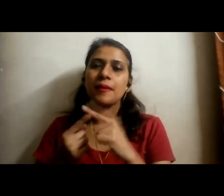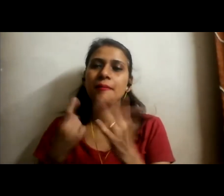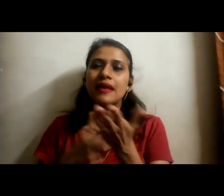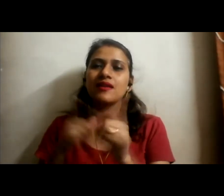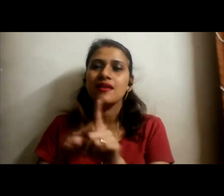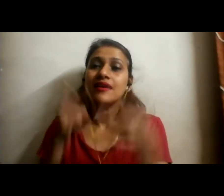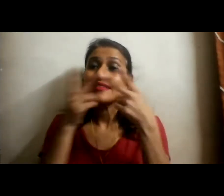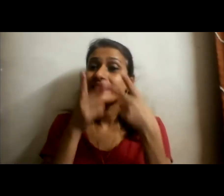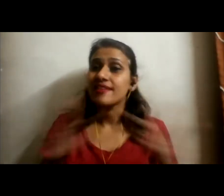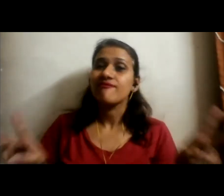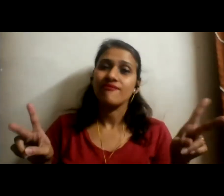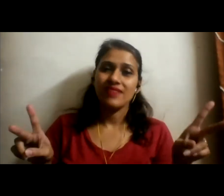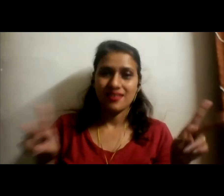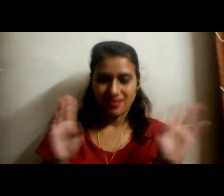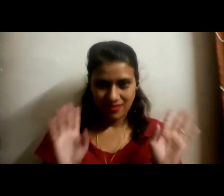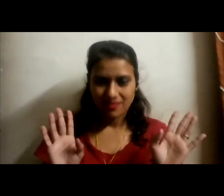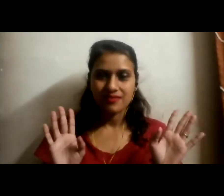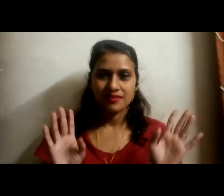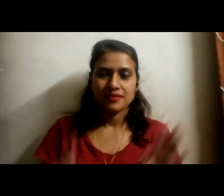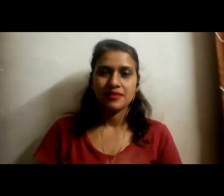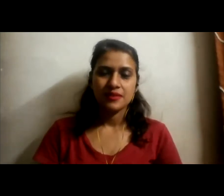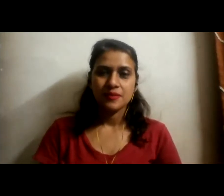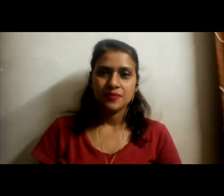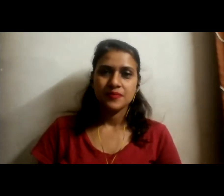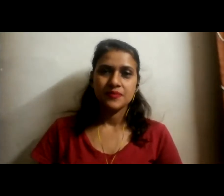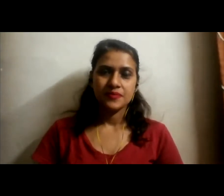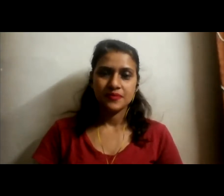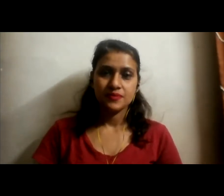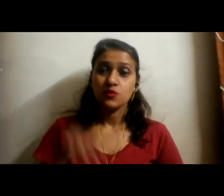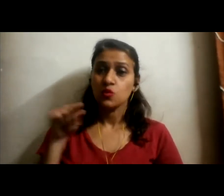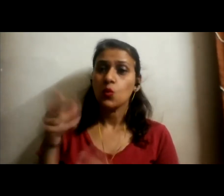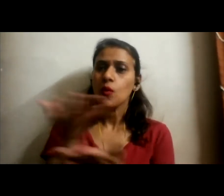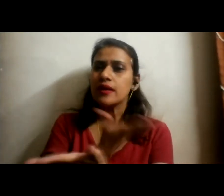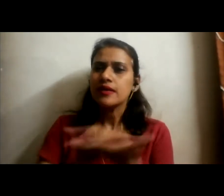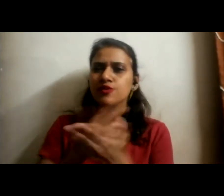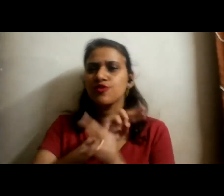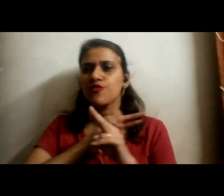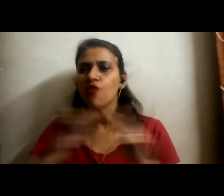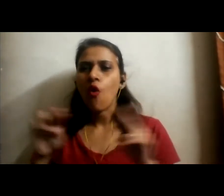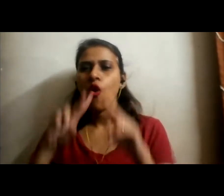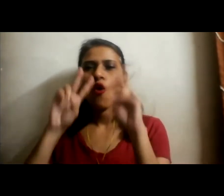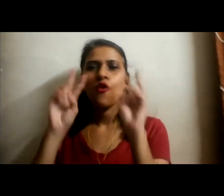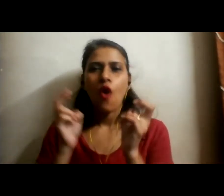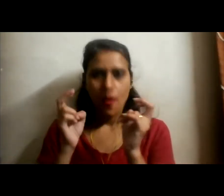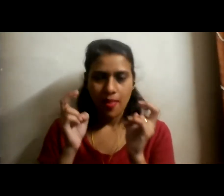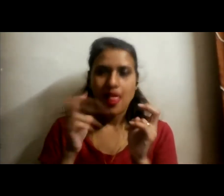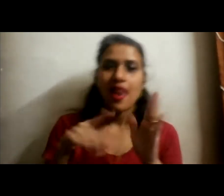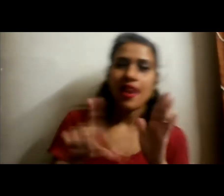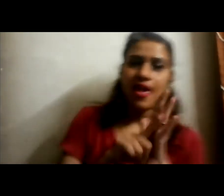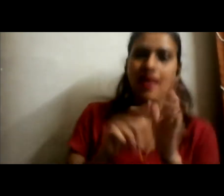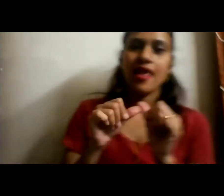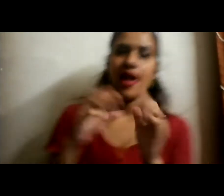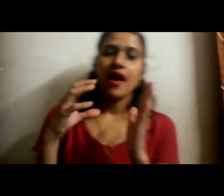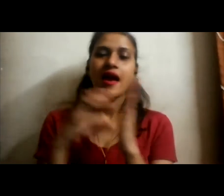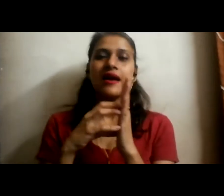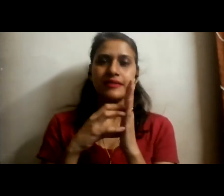You will comment upon a case, that is case commentary. You will discuss an entire topic, that is legal article writing.